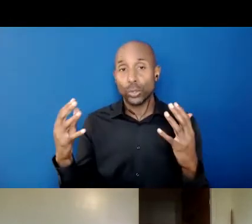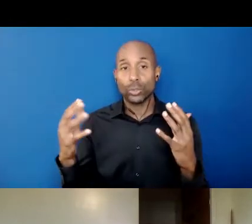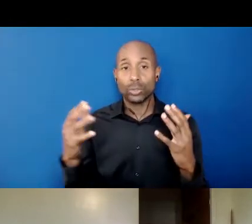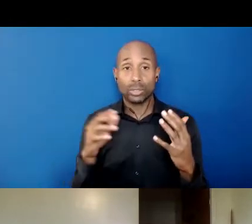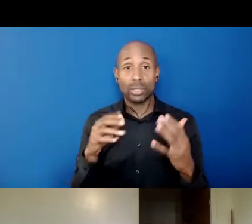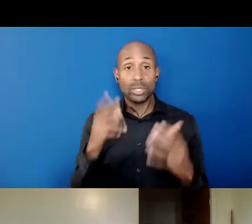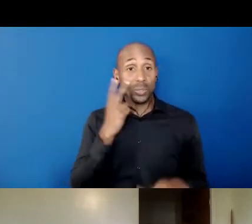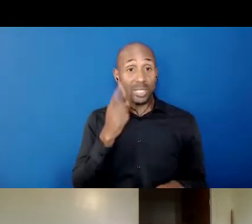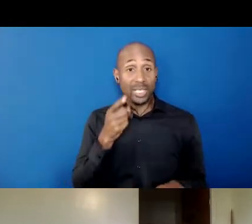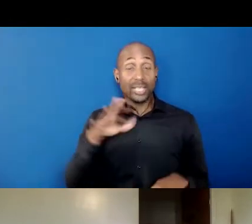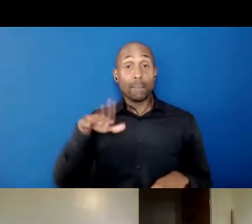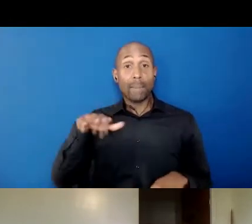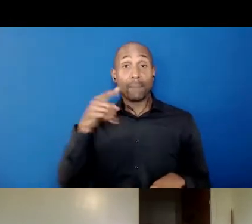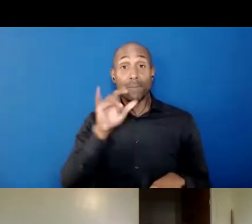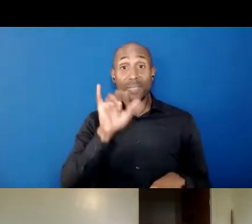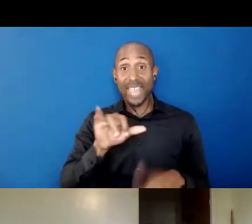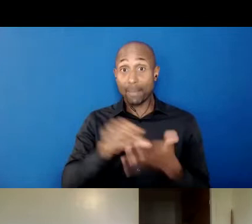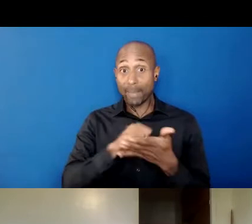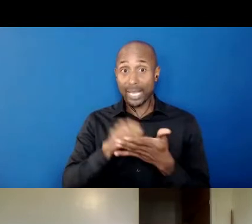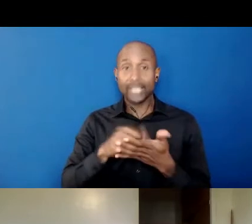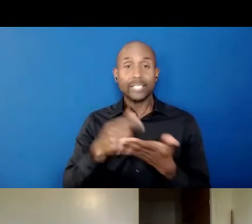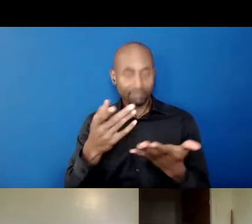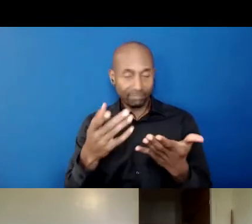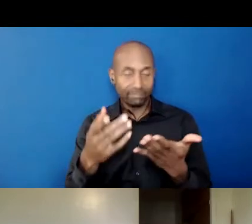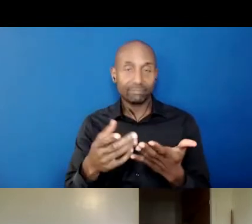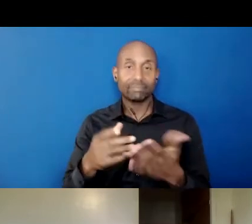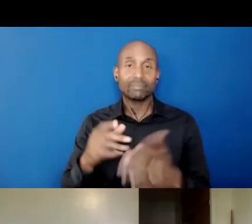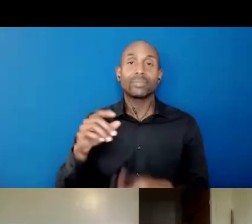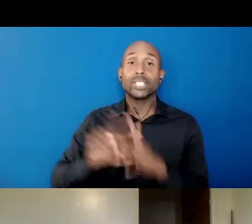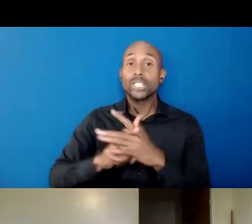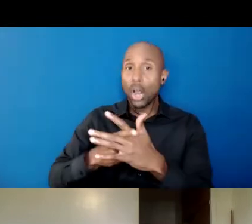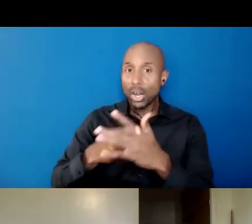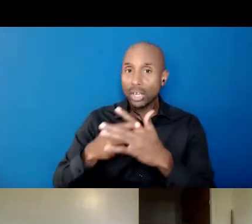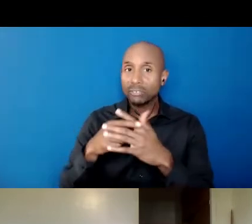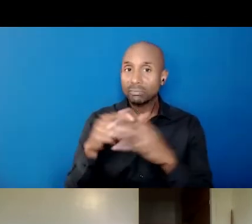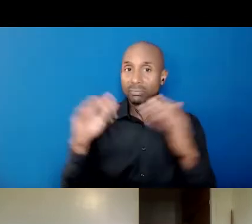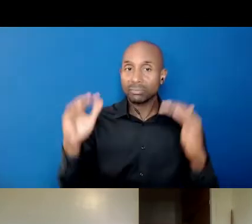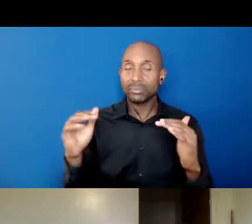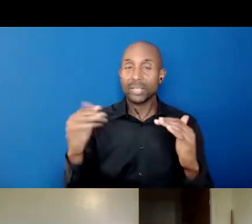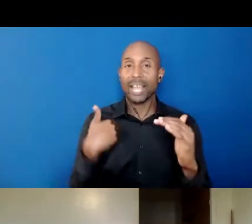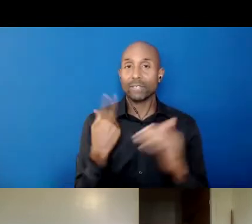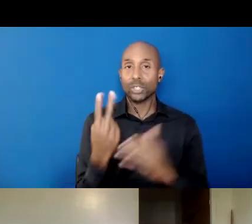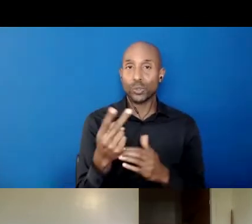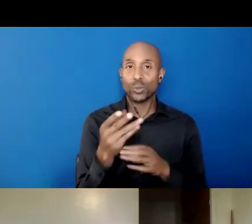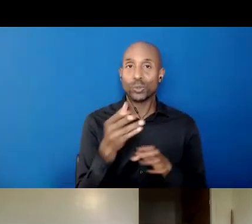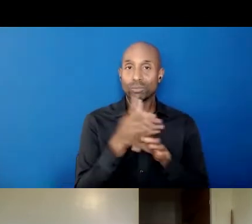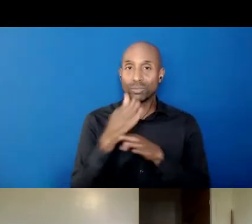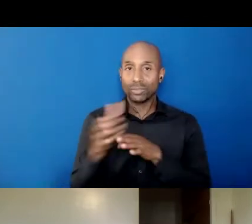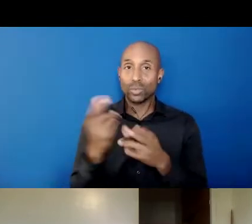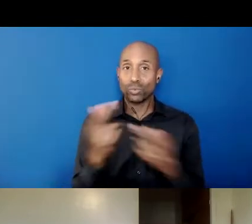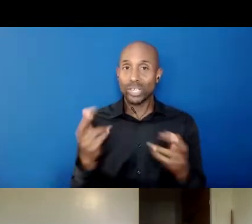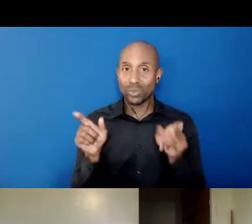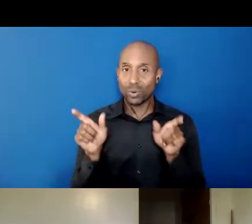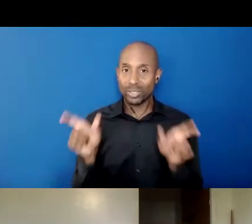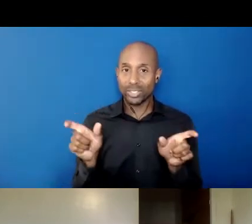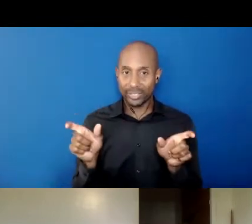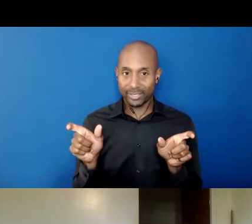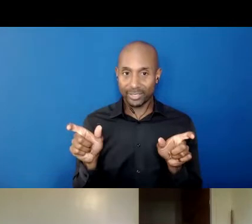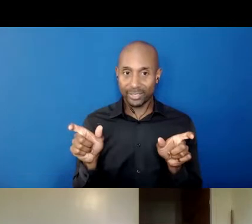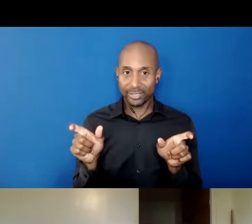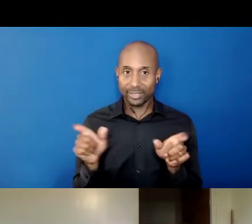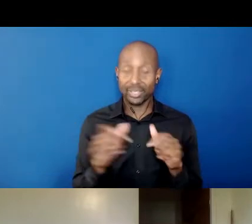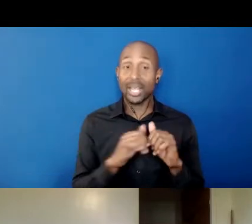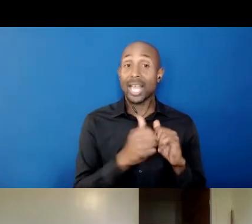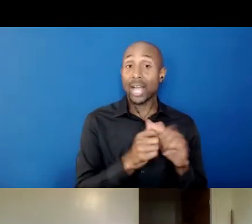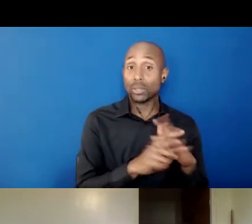started. And there's 2 resources, how to begin, and 5 advising pitfalls to